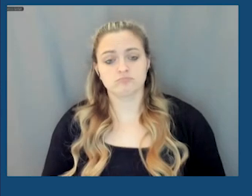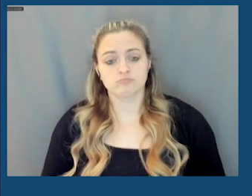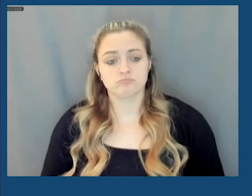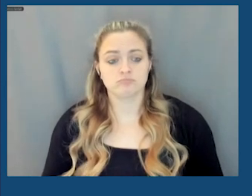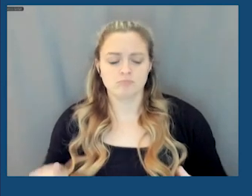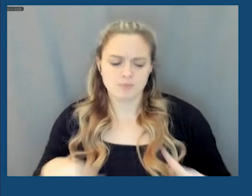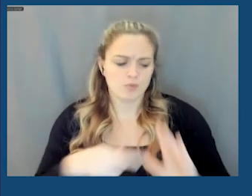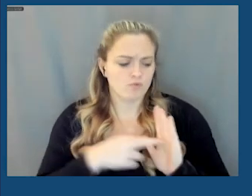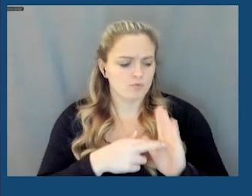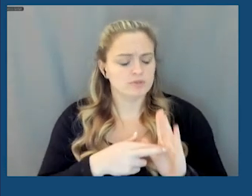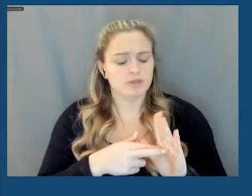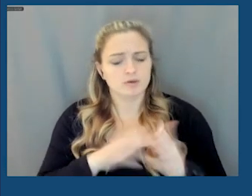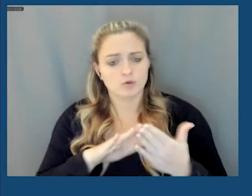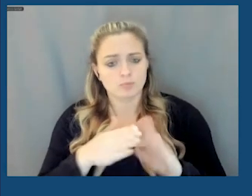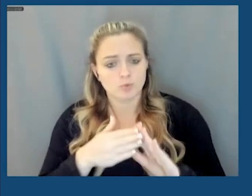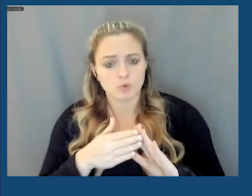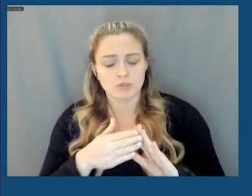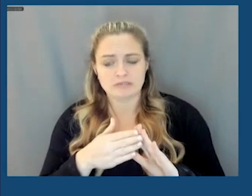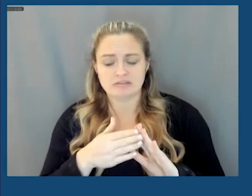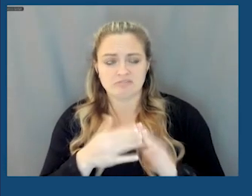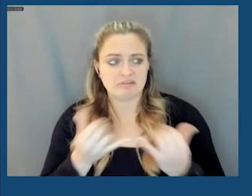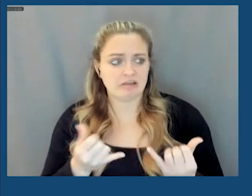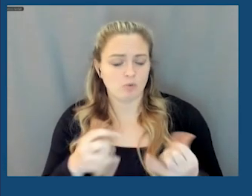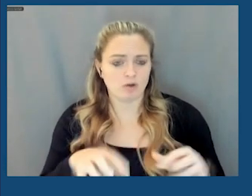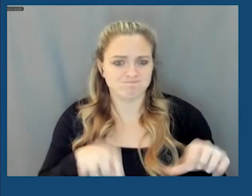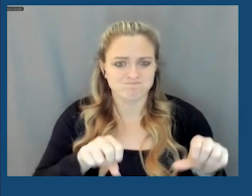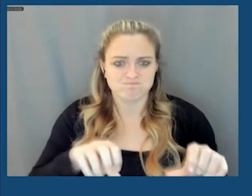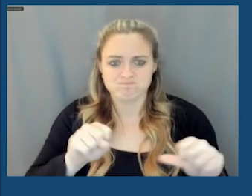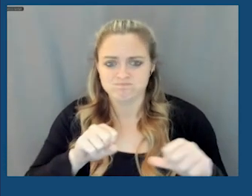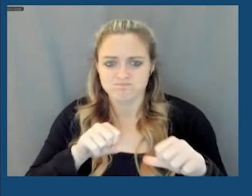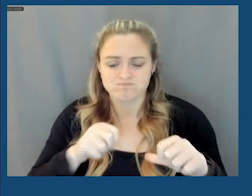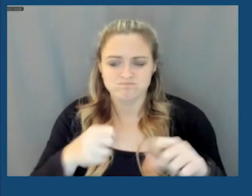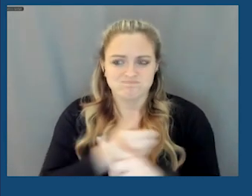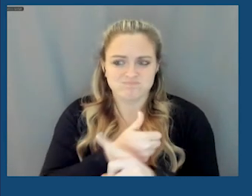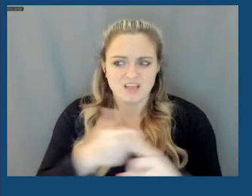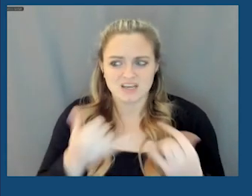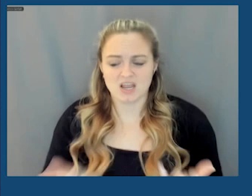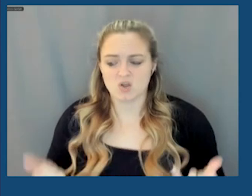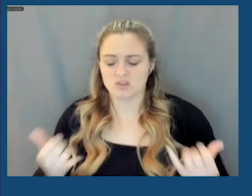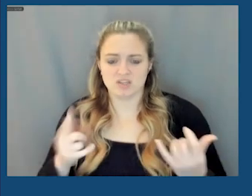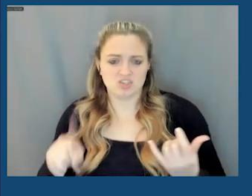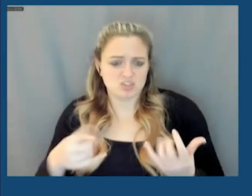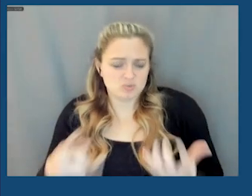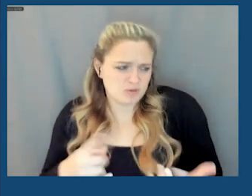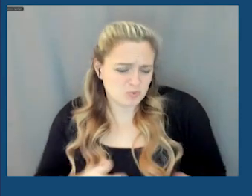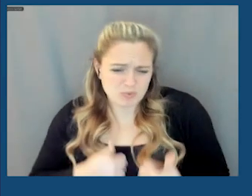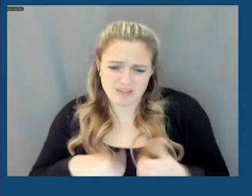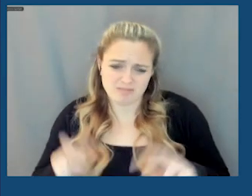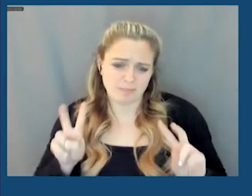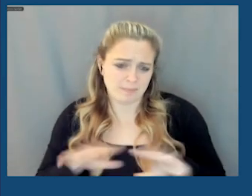represent communities that are under siege, that want nothing more than to live in peace,